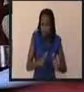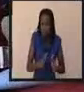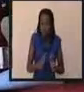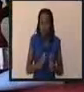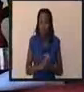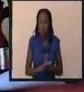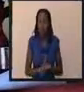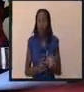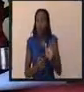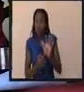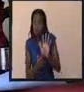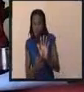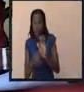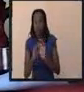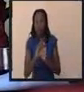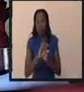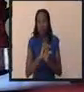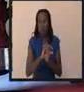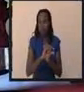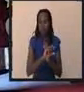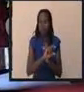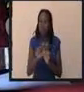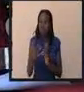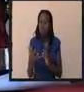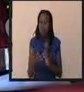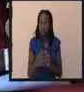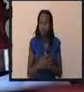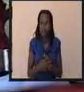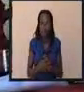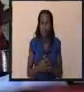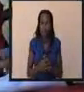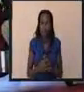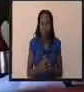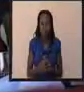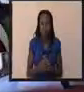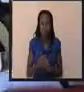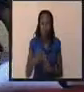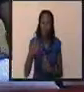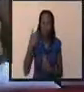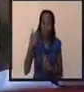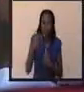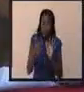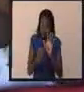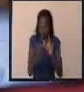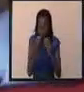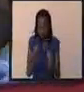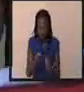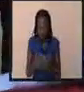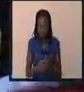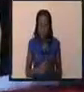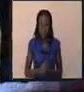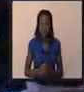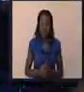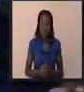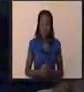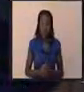be illustrated with letters. Okay. Now I'm gonna show that to you.